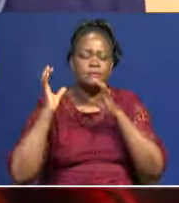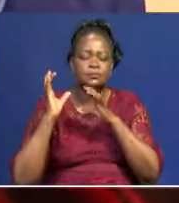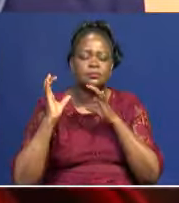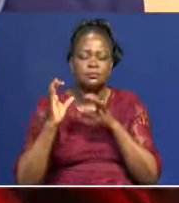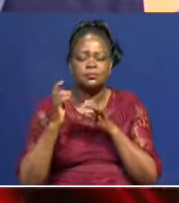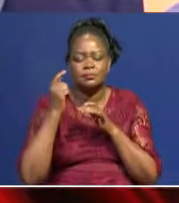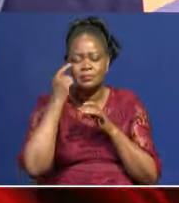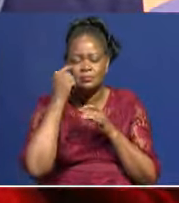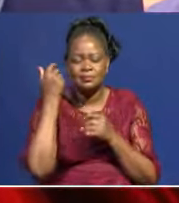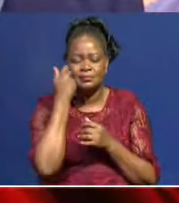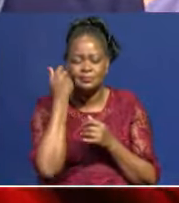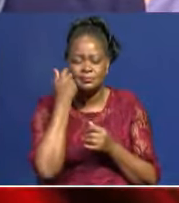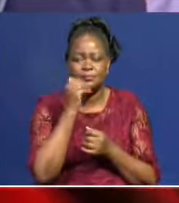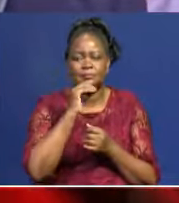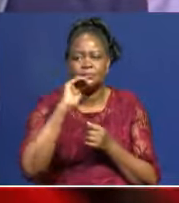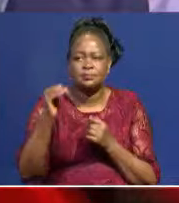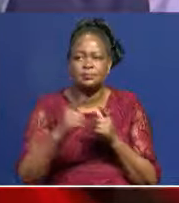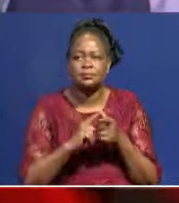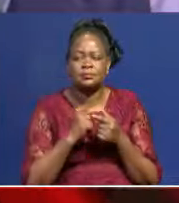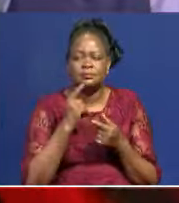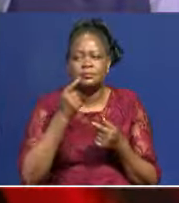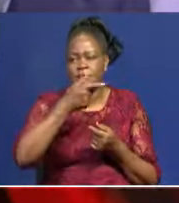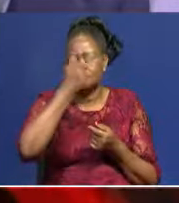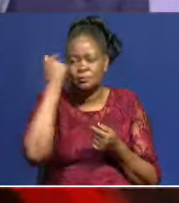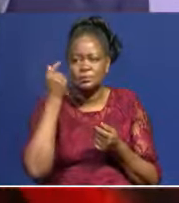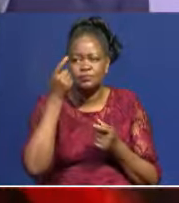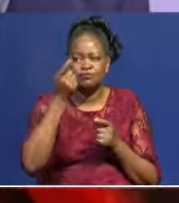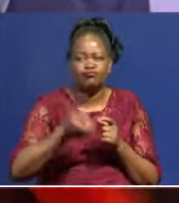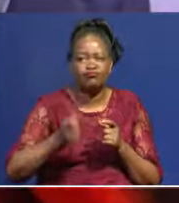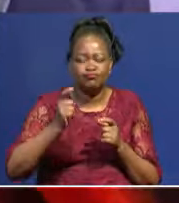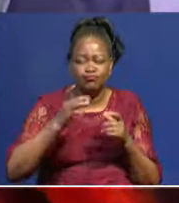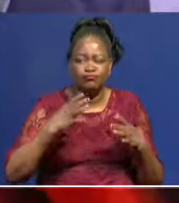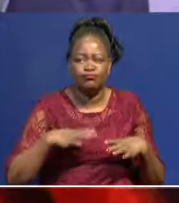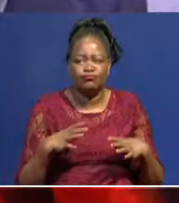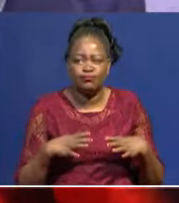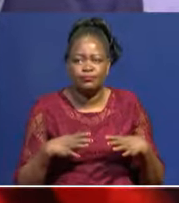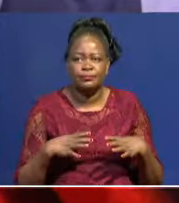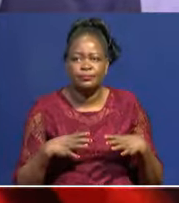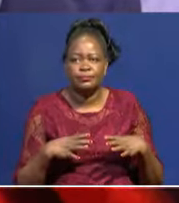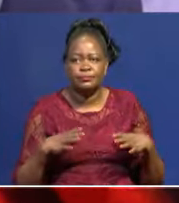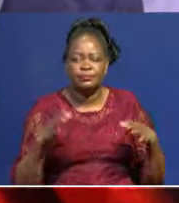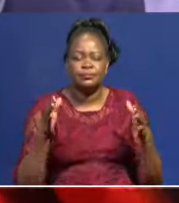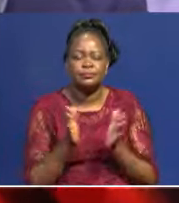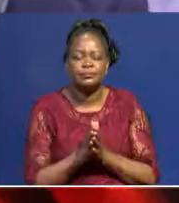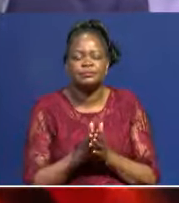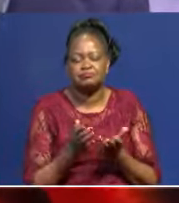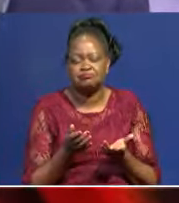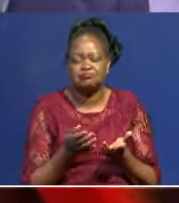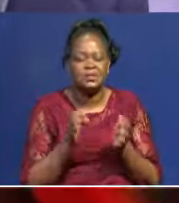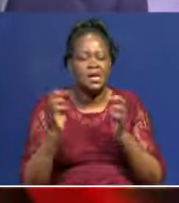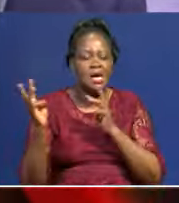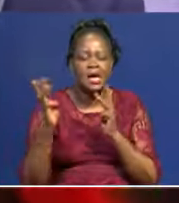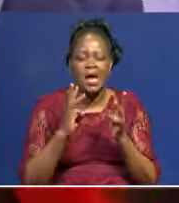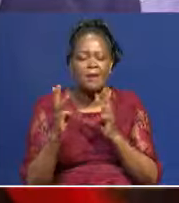county. This is partly because of increase in population and unfavorable climatic